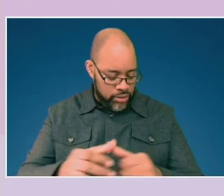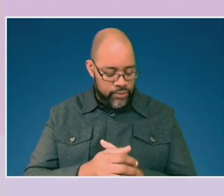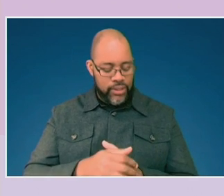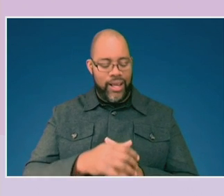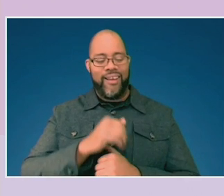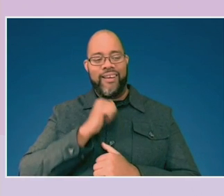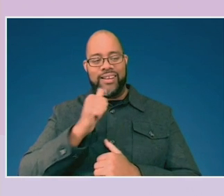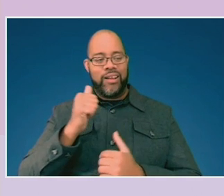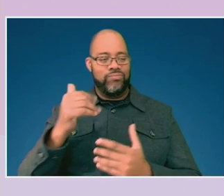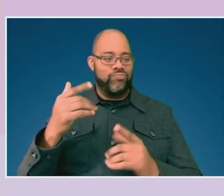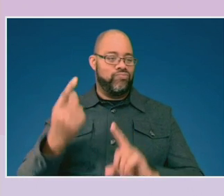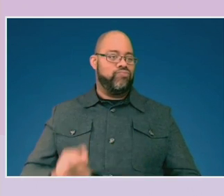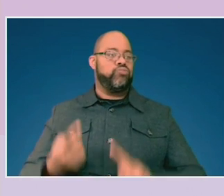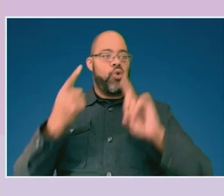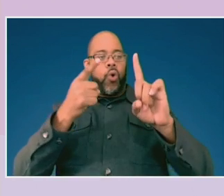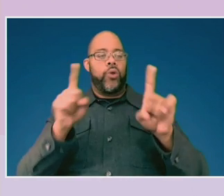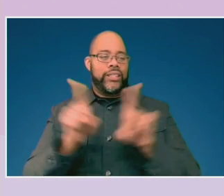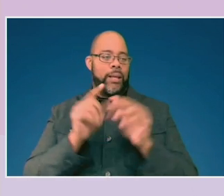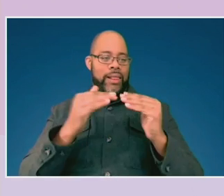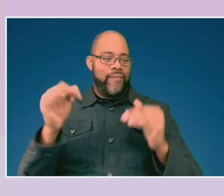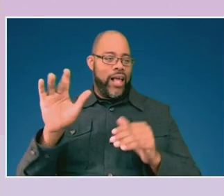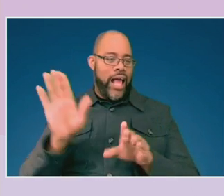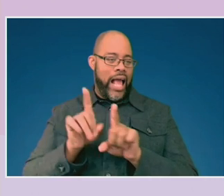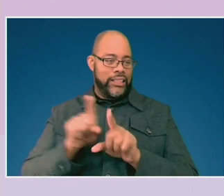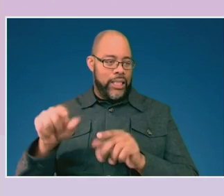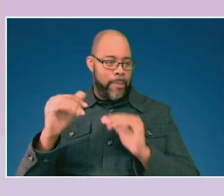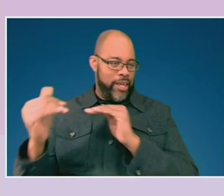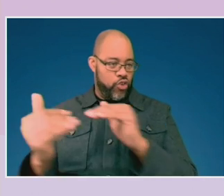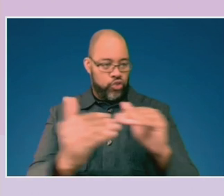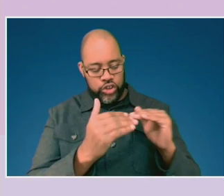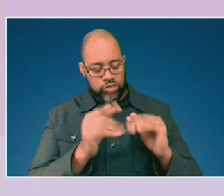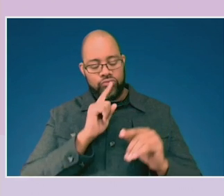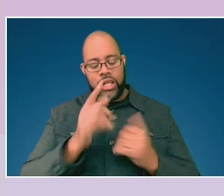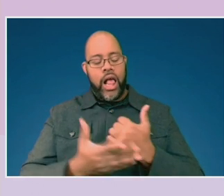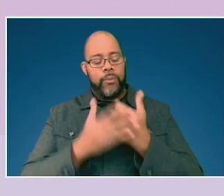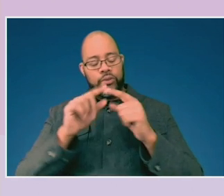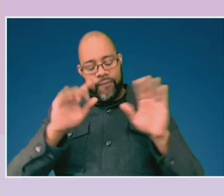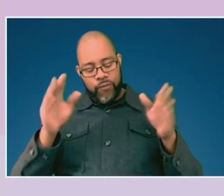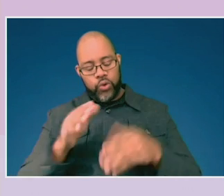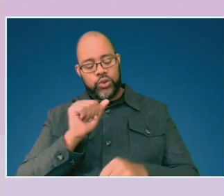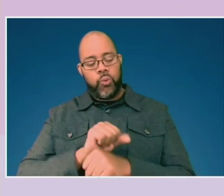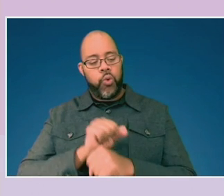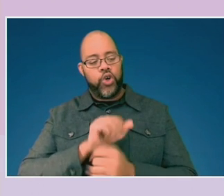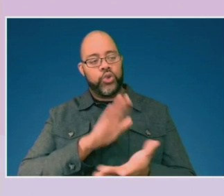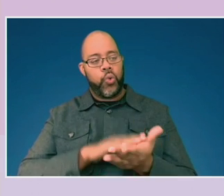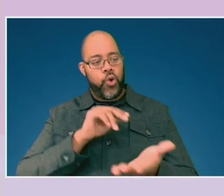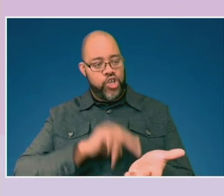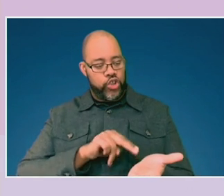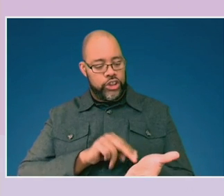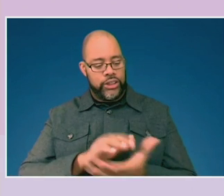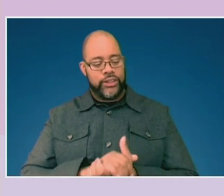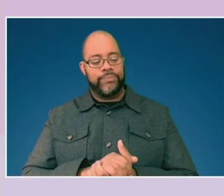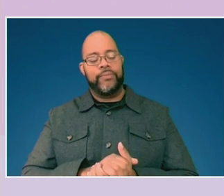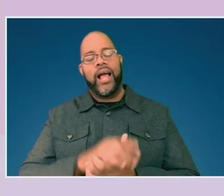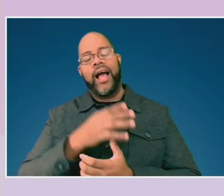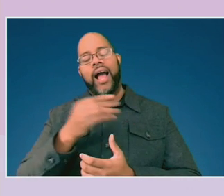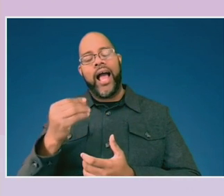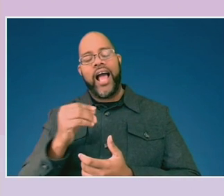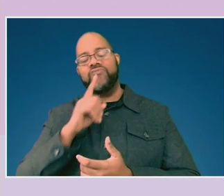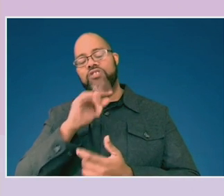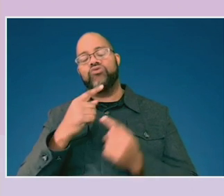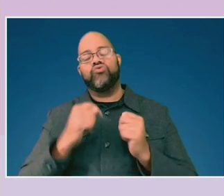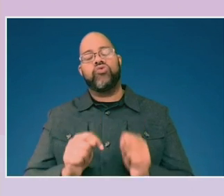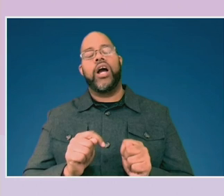achieving at the same level as their peers. So this really has helped to focus the work of our school nurses and really try and